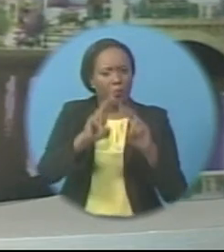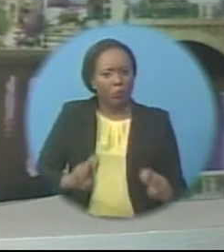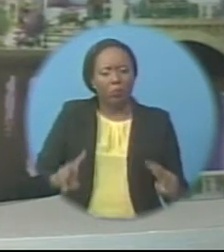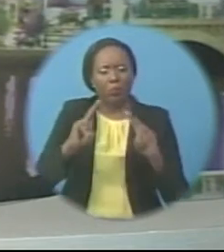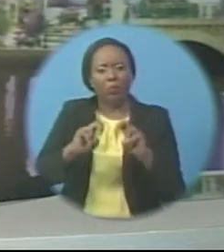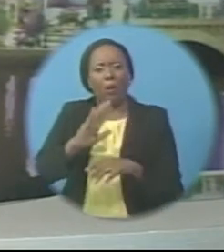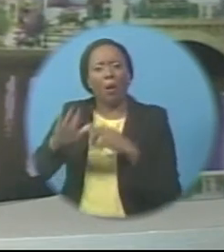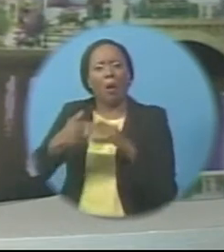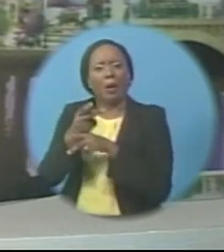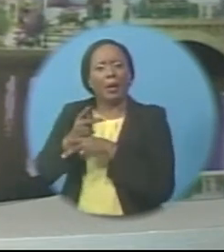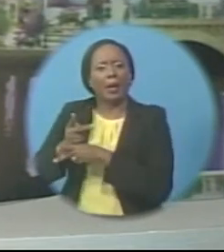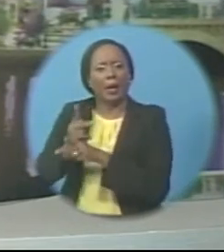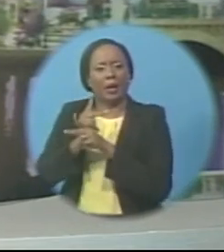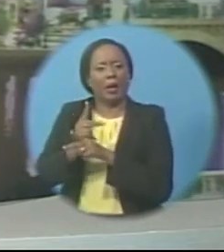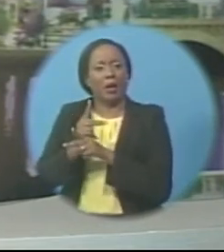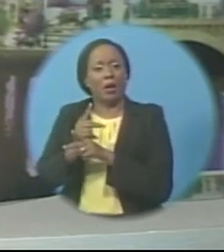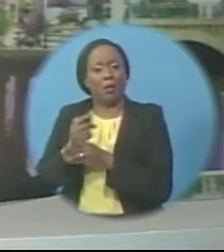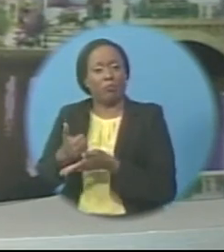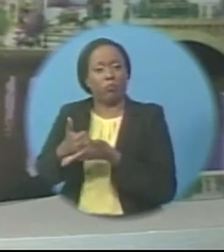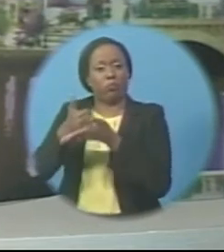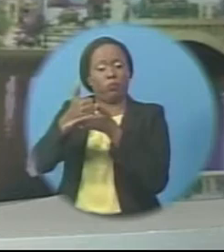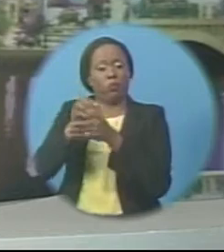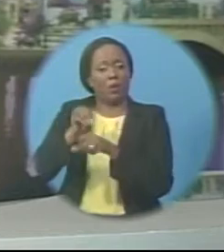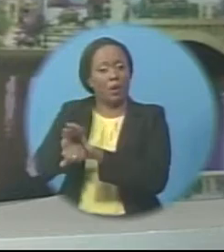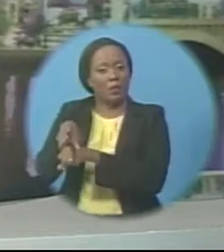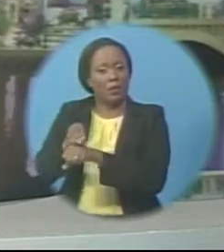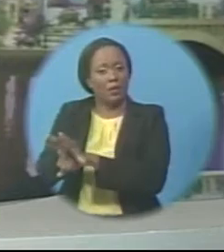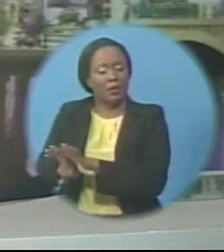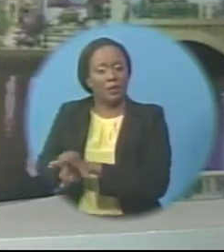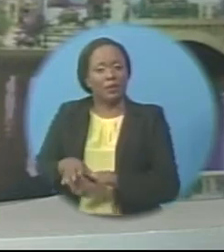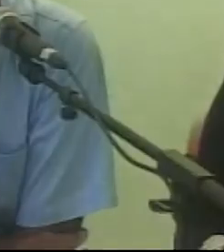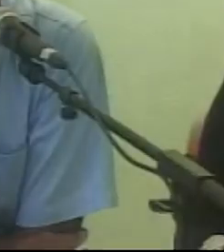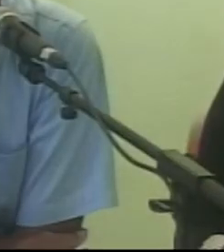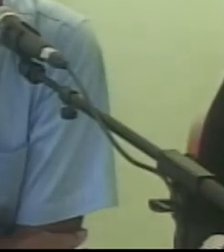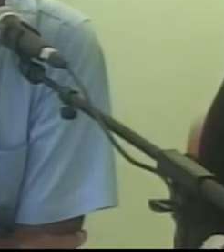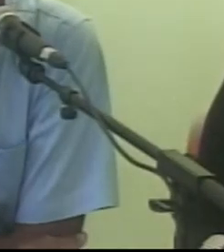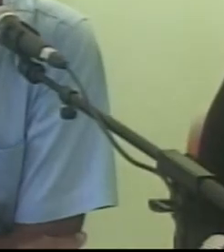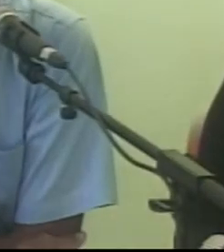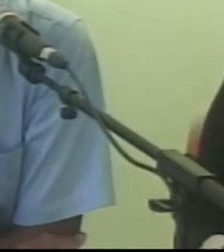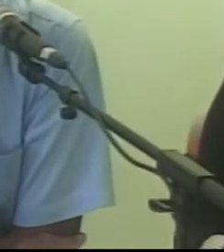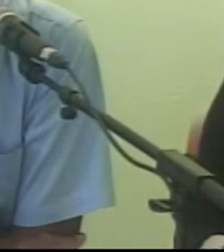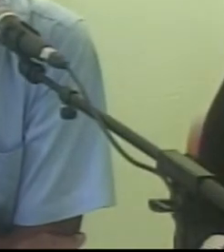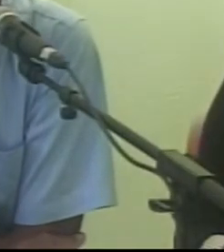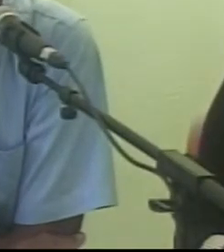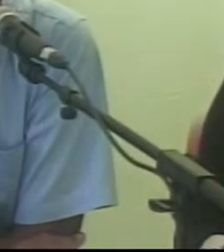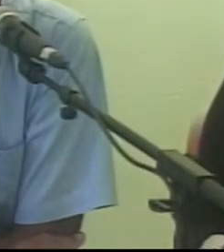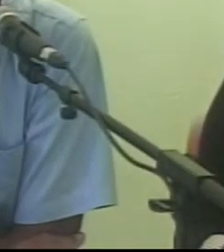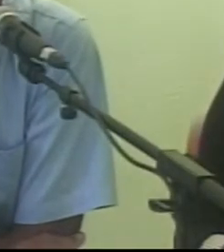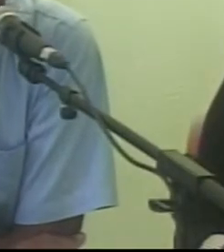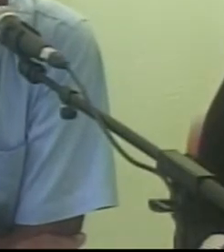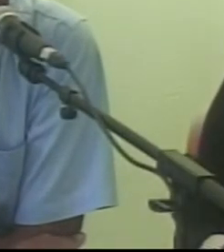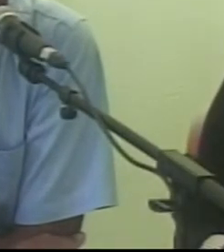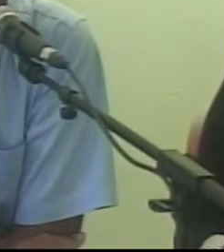diabetes-related care, including physiotherapy and counseling. This center is